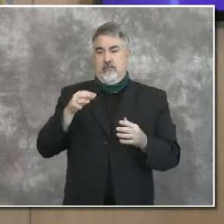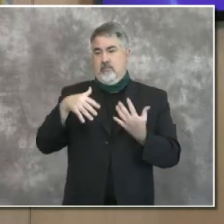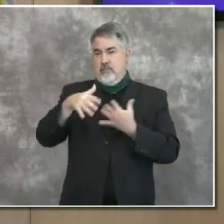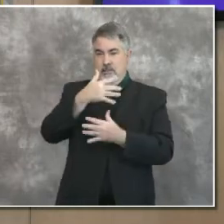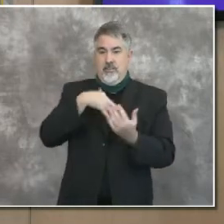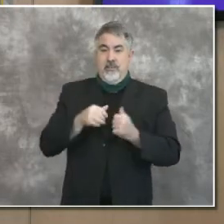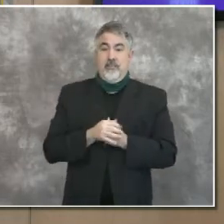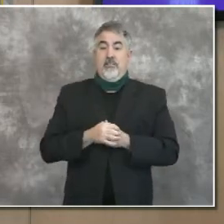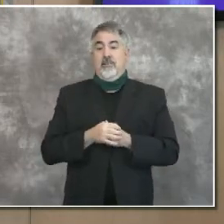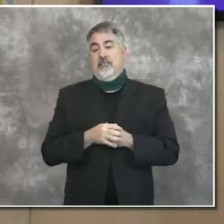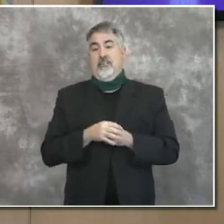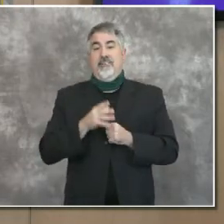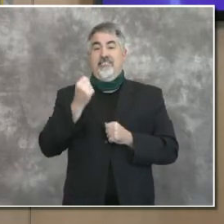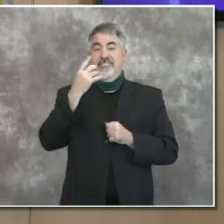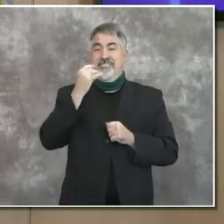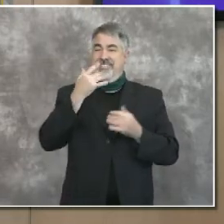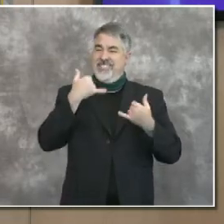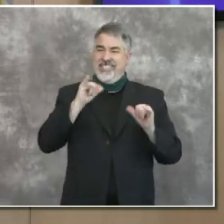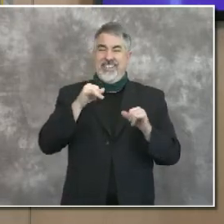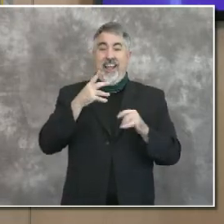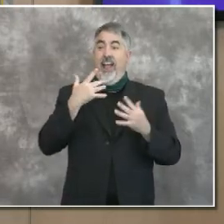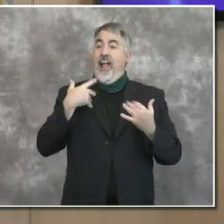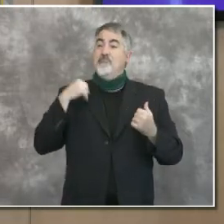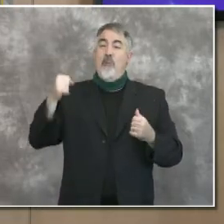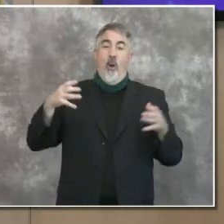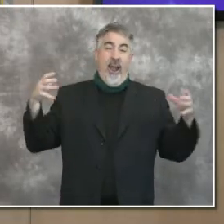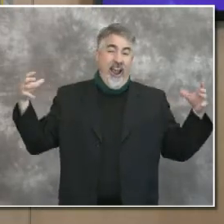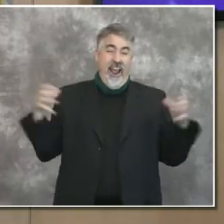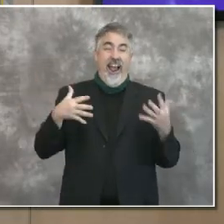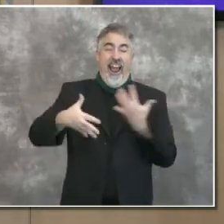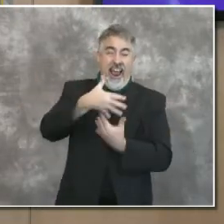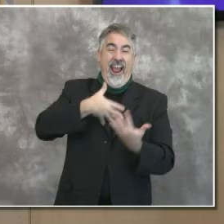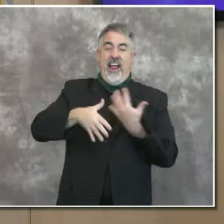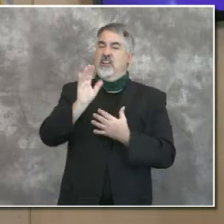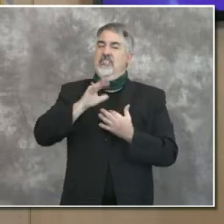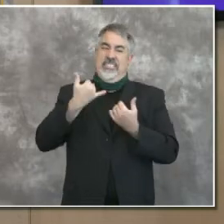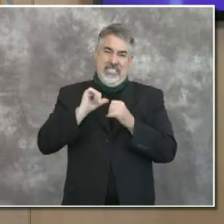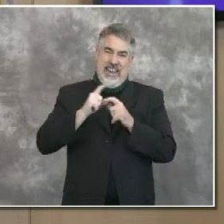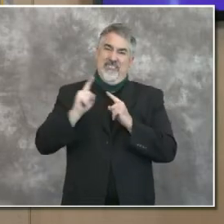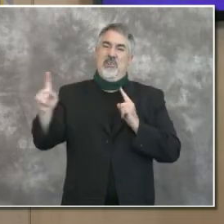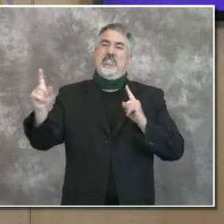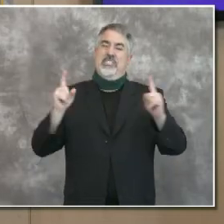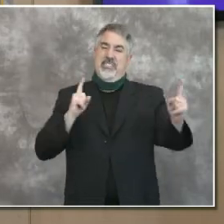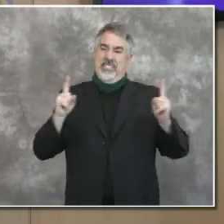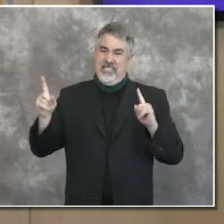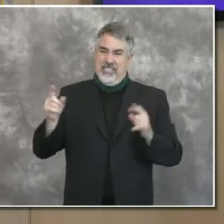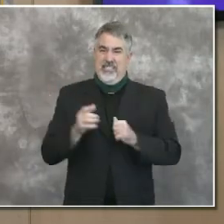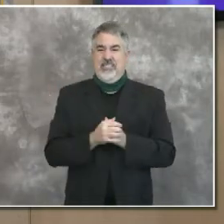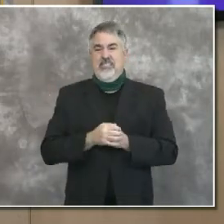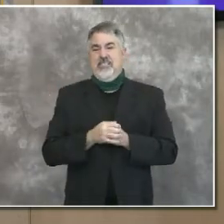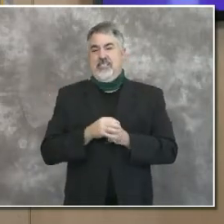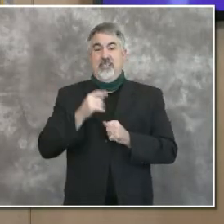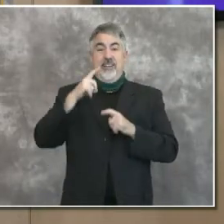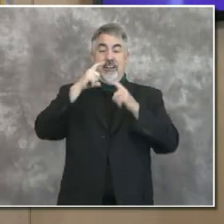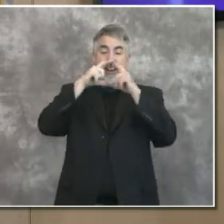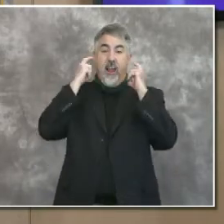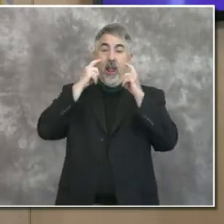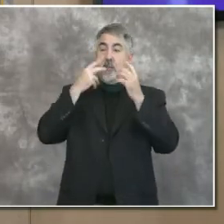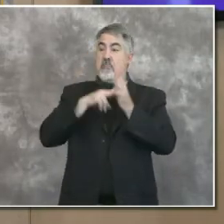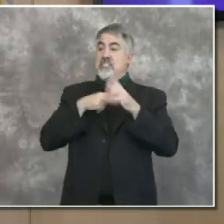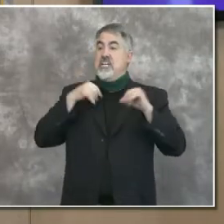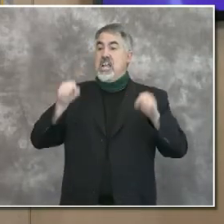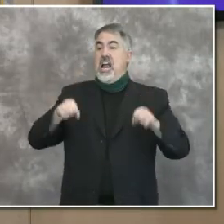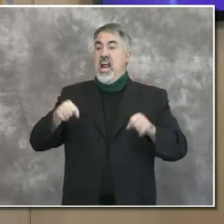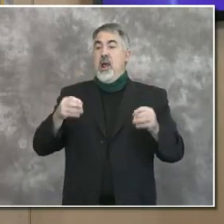does not replace washing your hands. It does not replace the other guidance that we've given, but it is a strong additive